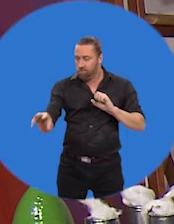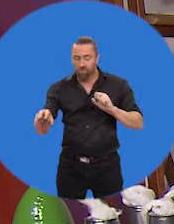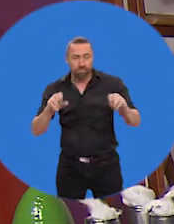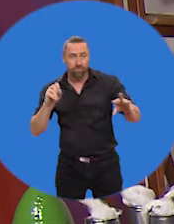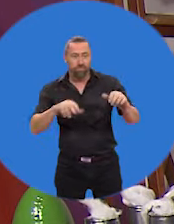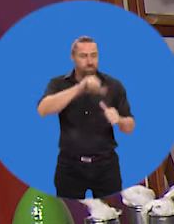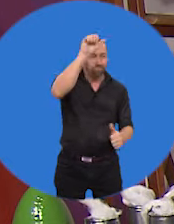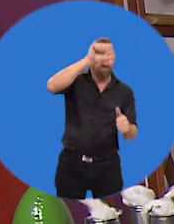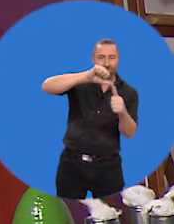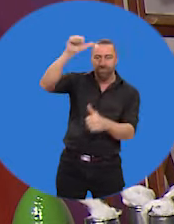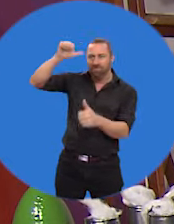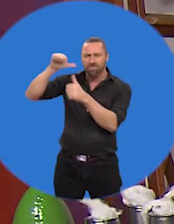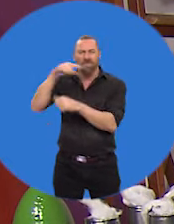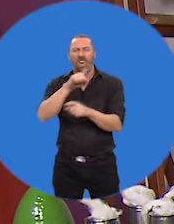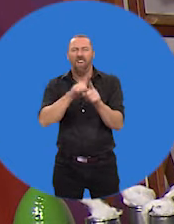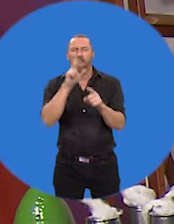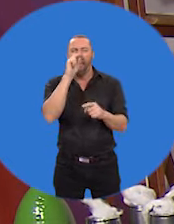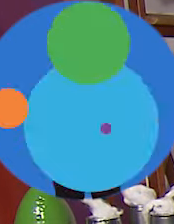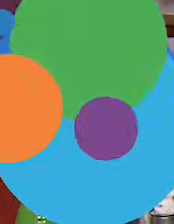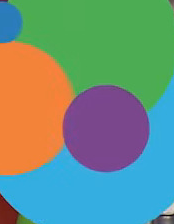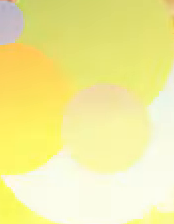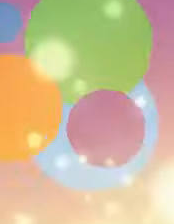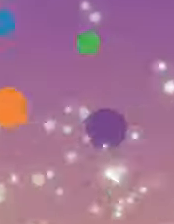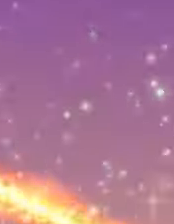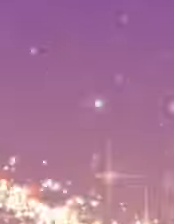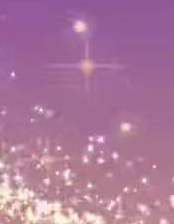more buildings, just like the young engineers in our books did.